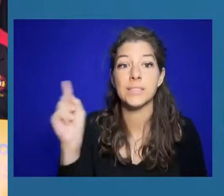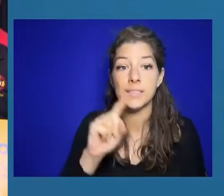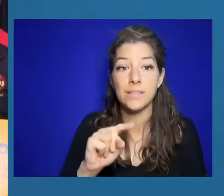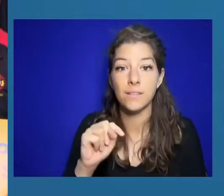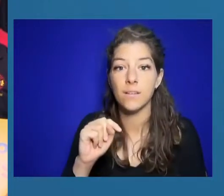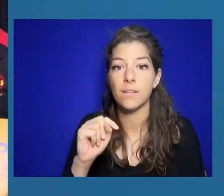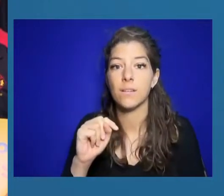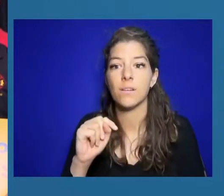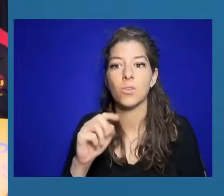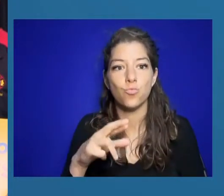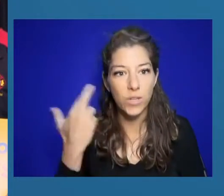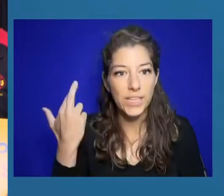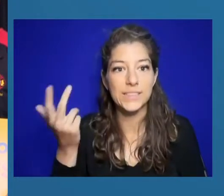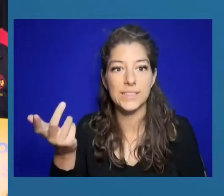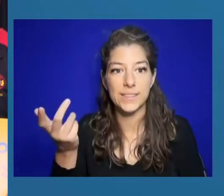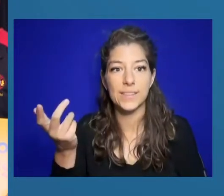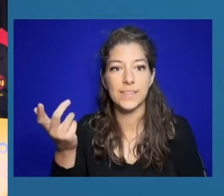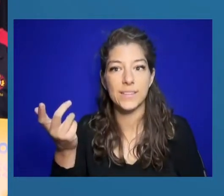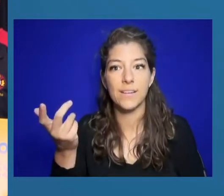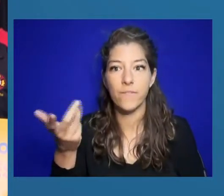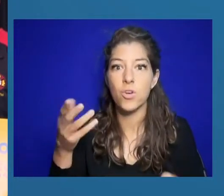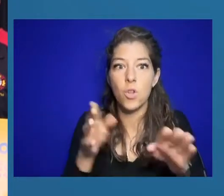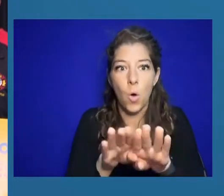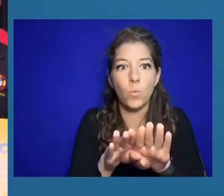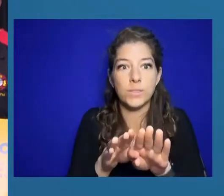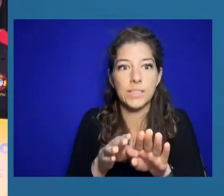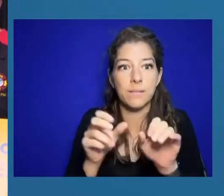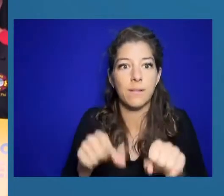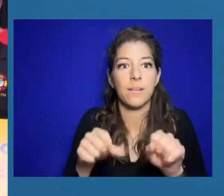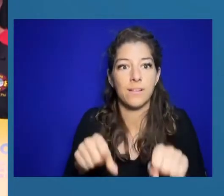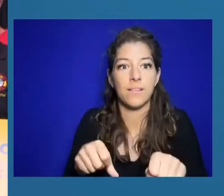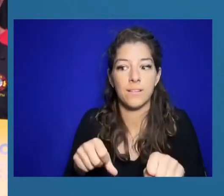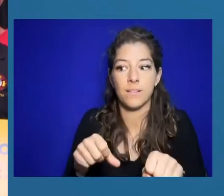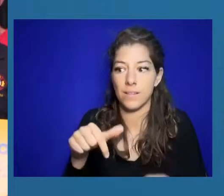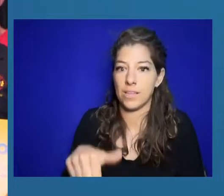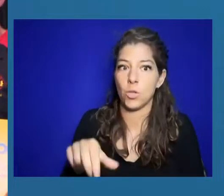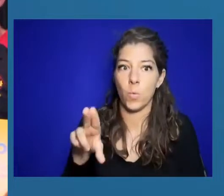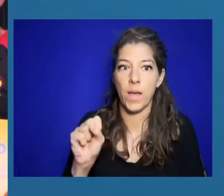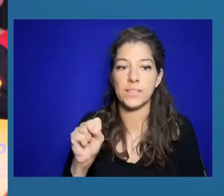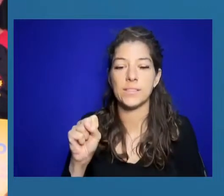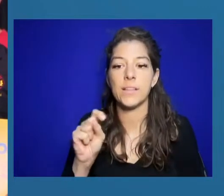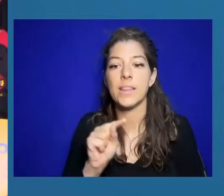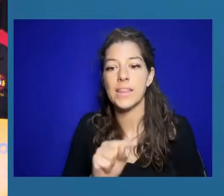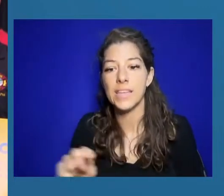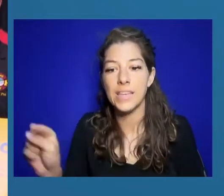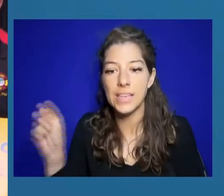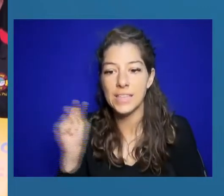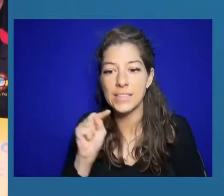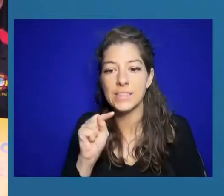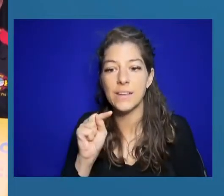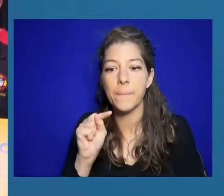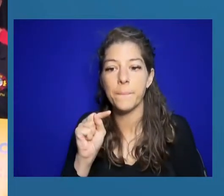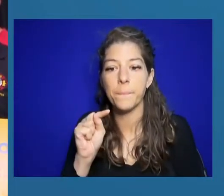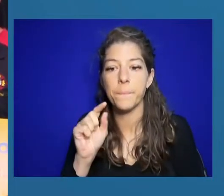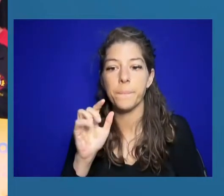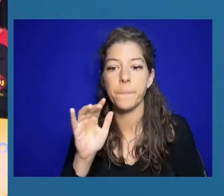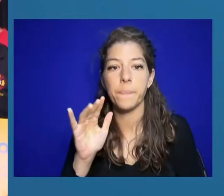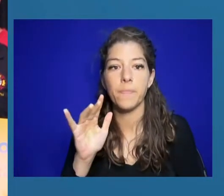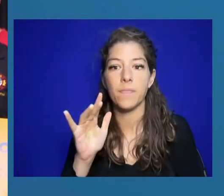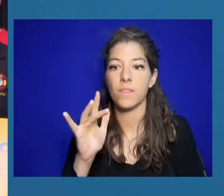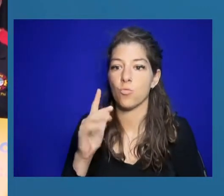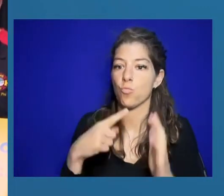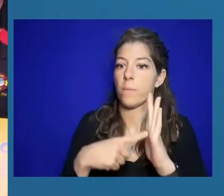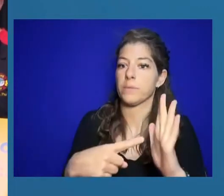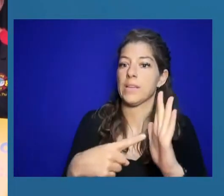at risk of closure in this country. These are communities represented